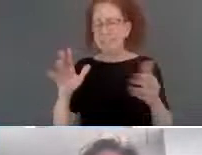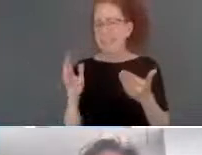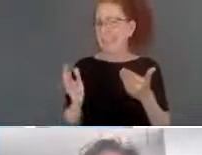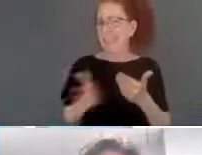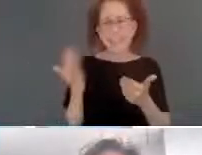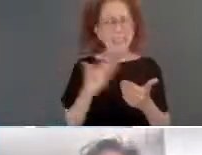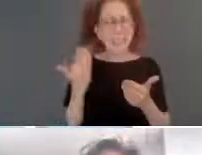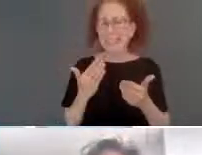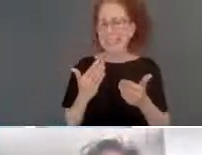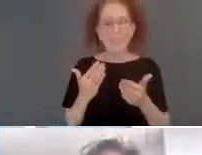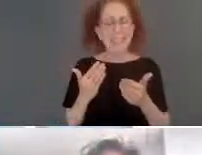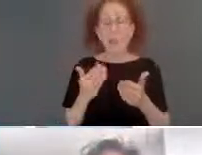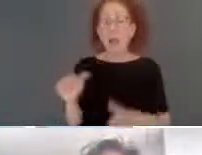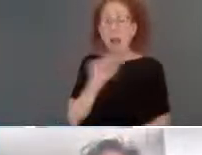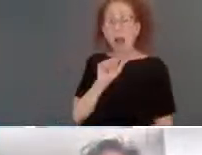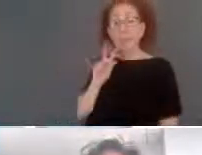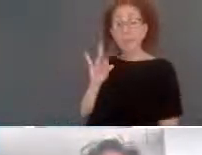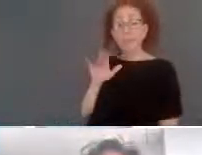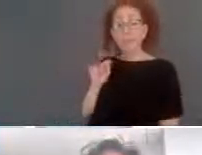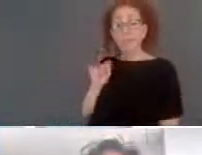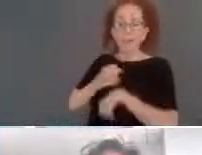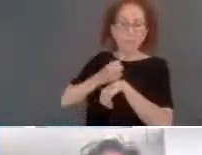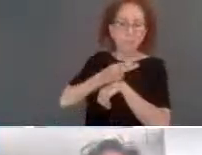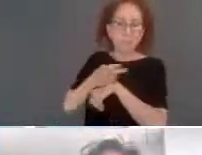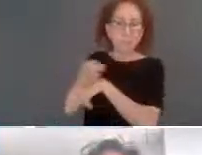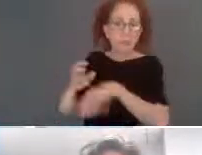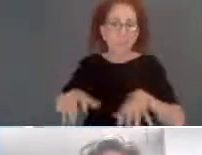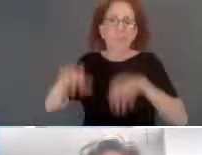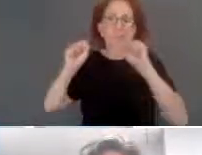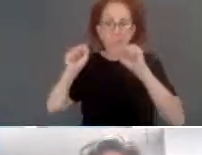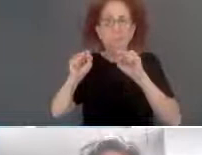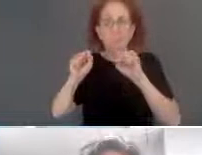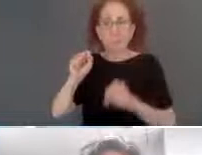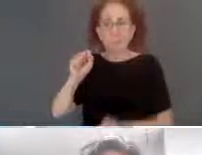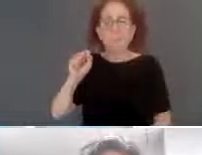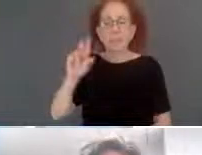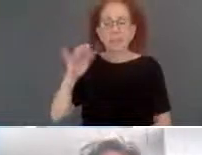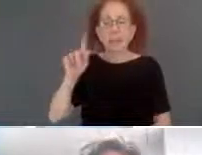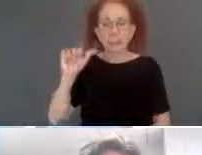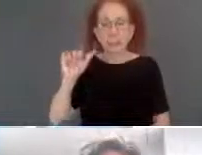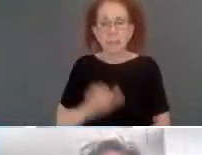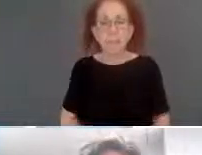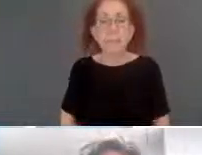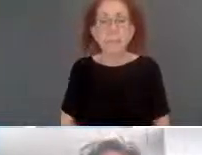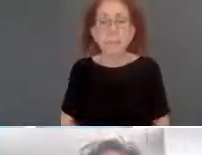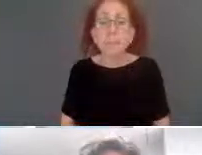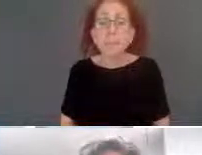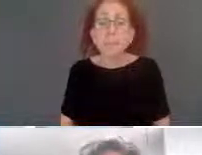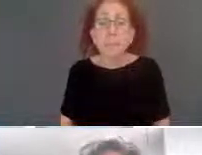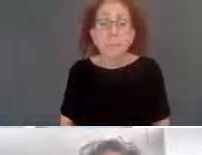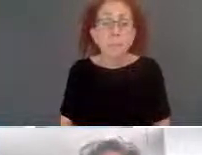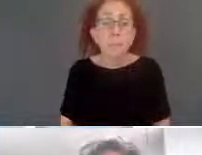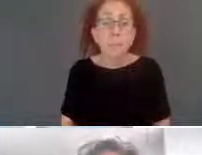taking over all the other variants. It's been surpassing them all. And the little subset here, you can see